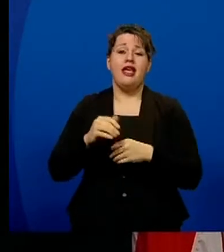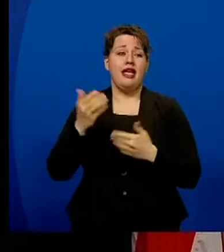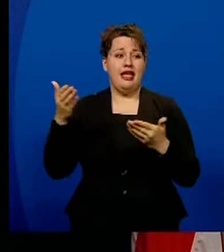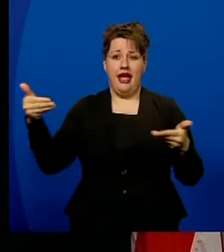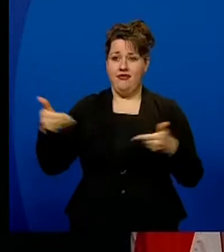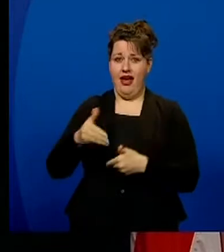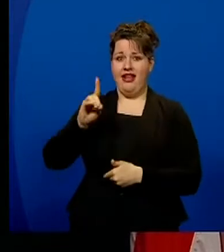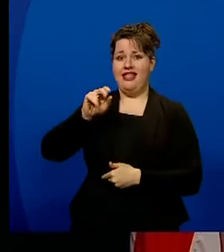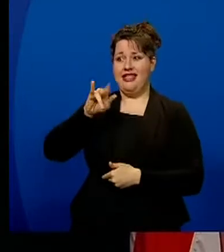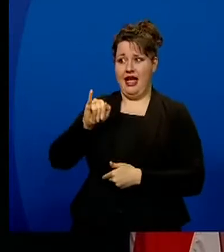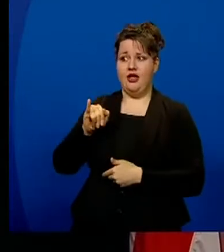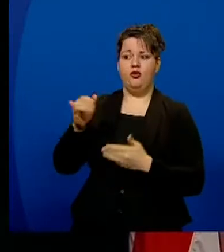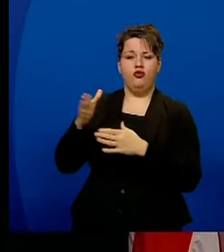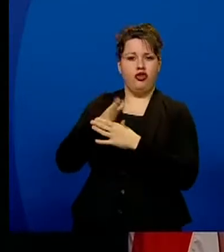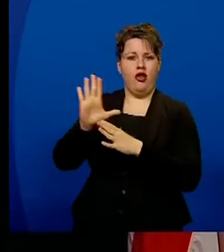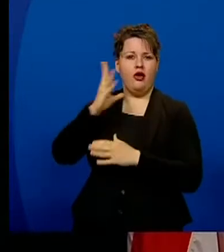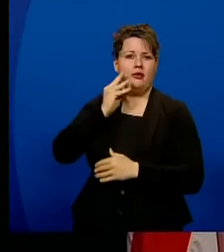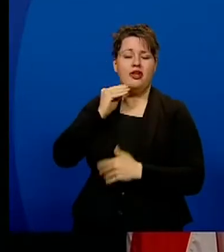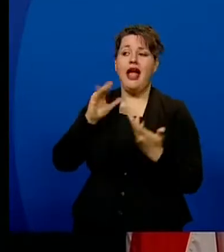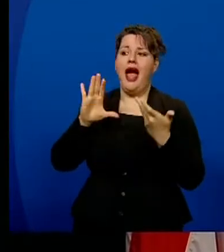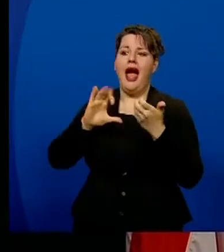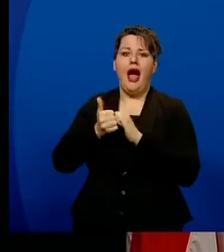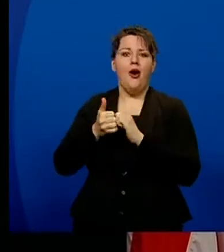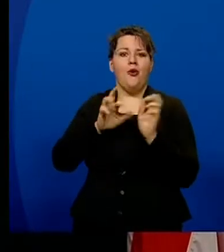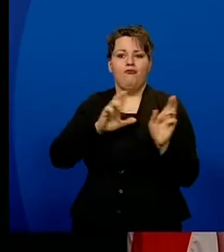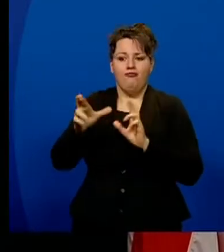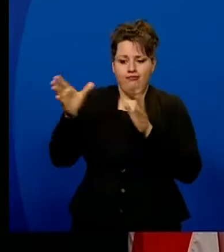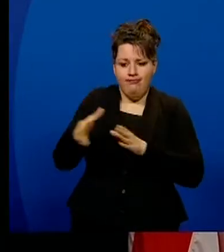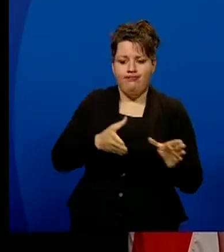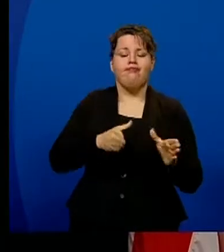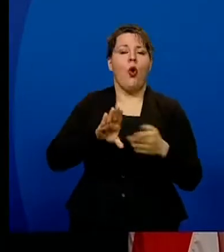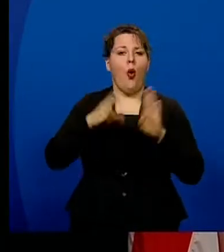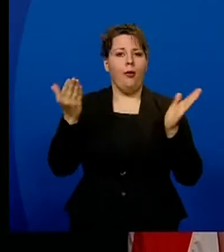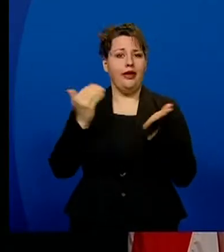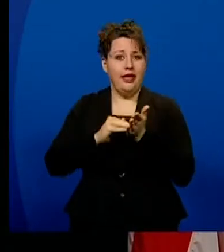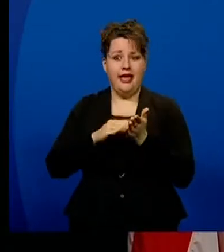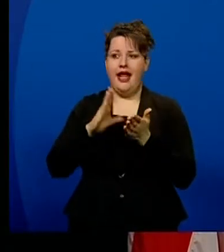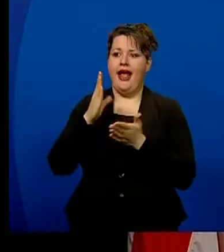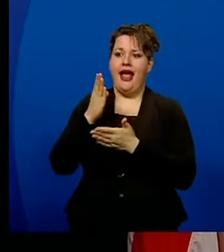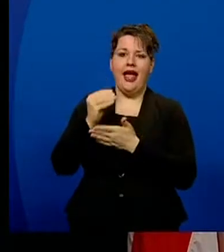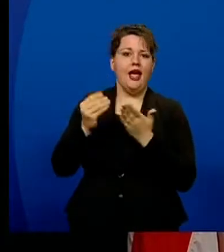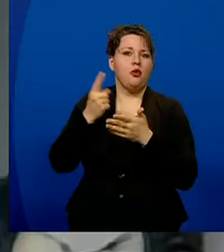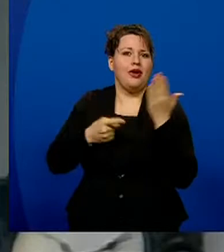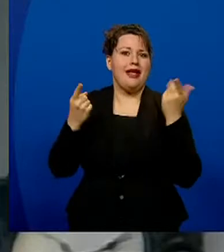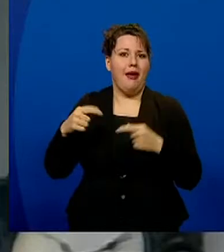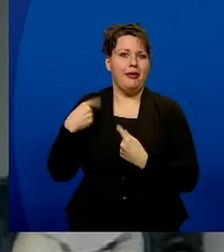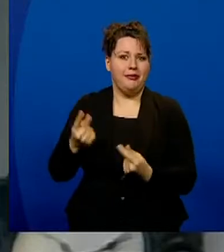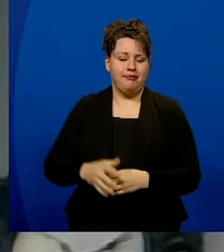experience, how they prepared to reopen, and the reunions that have occurred since. Danny?